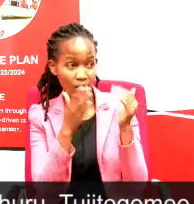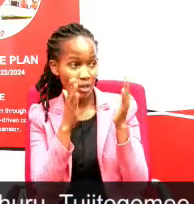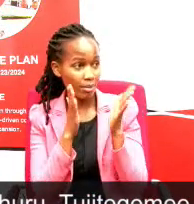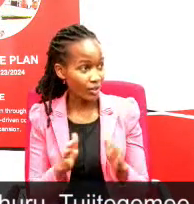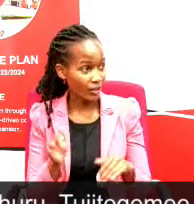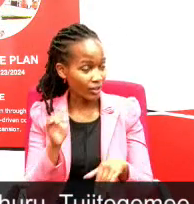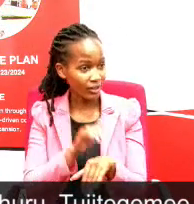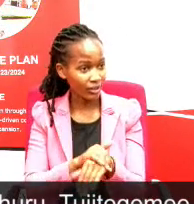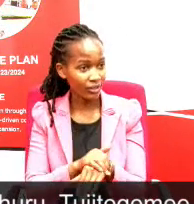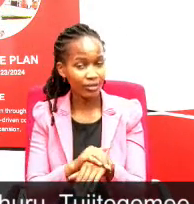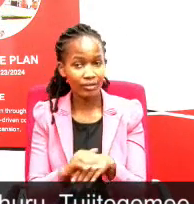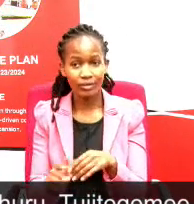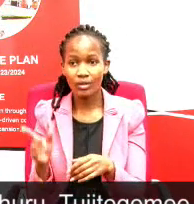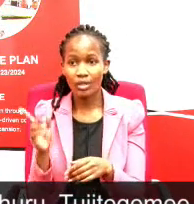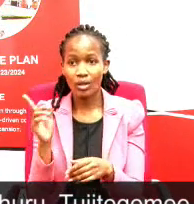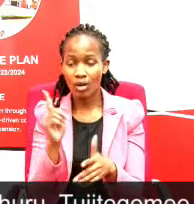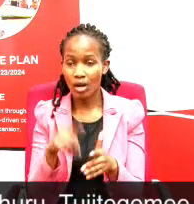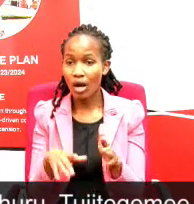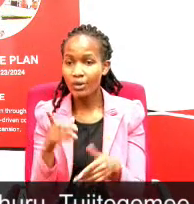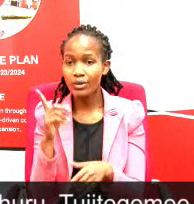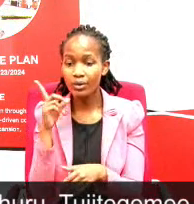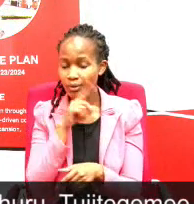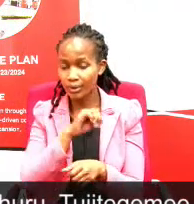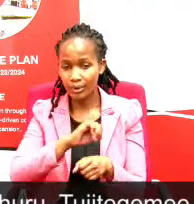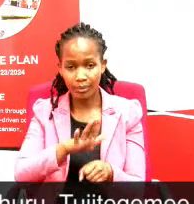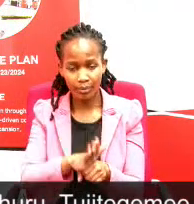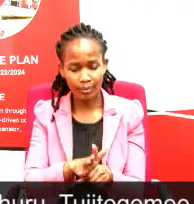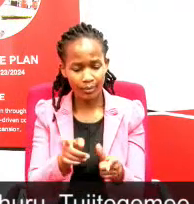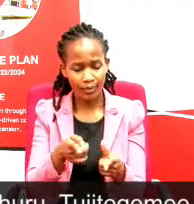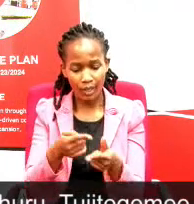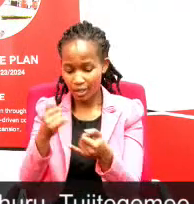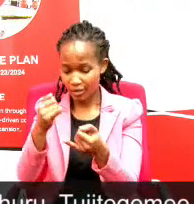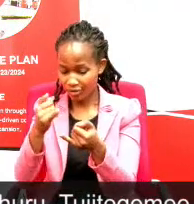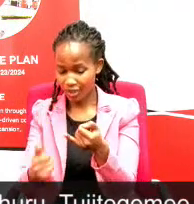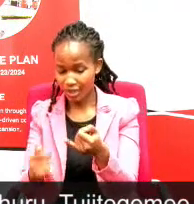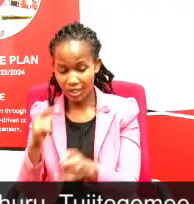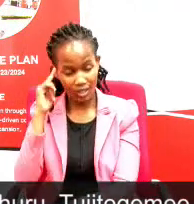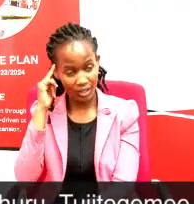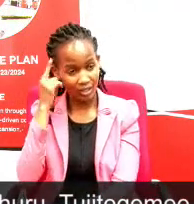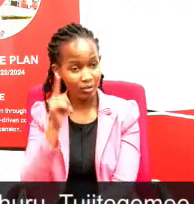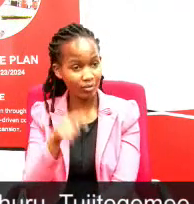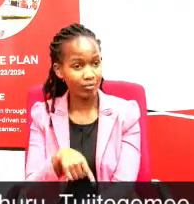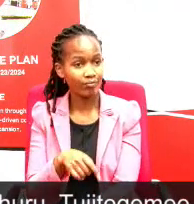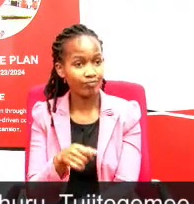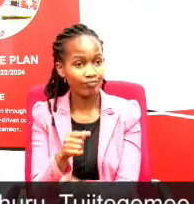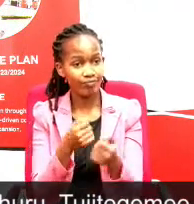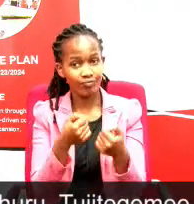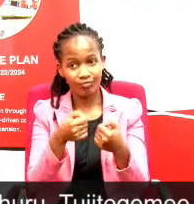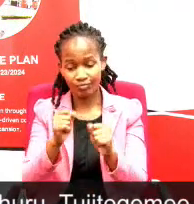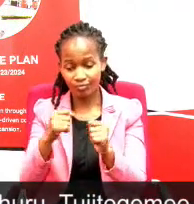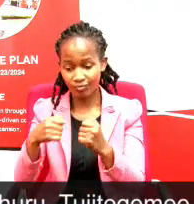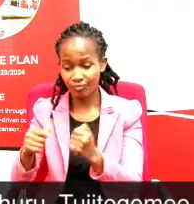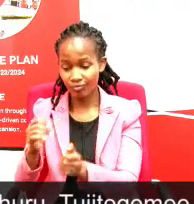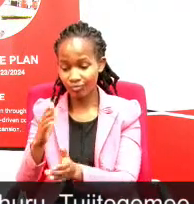get a conclusion. Then finally, I think of course, a strategic